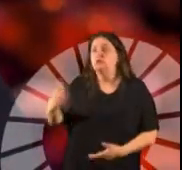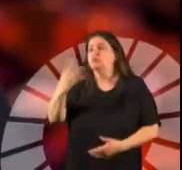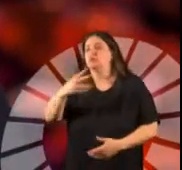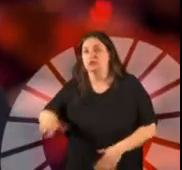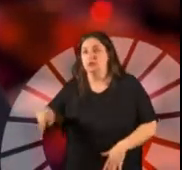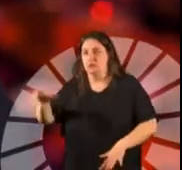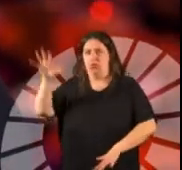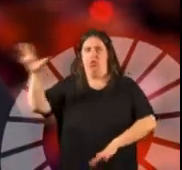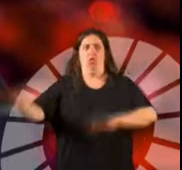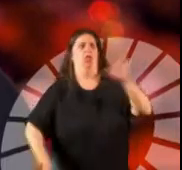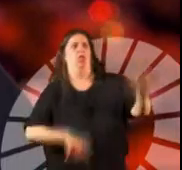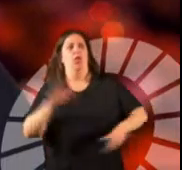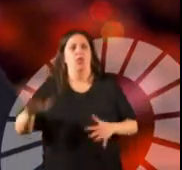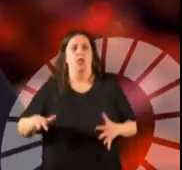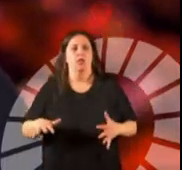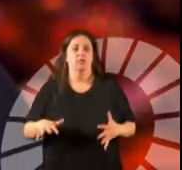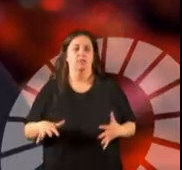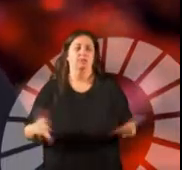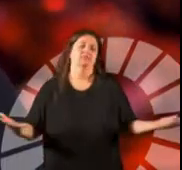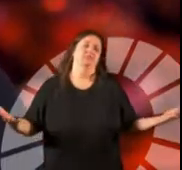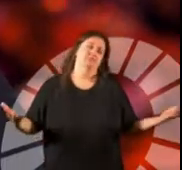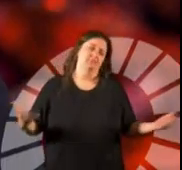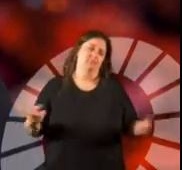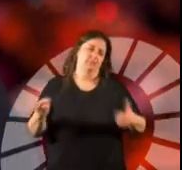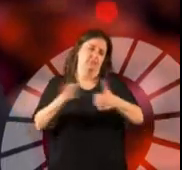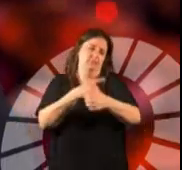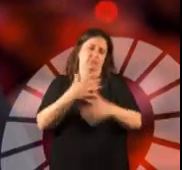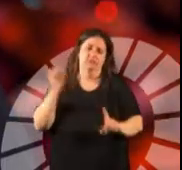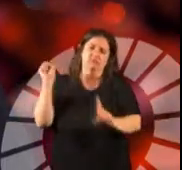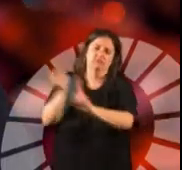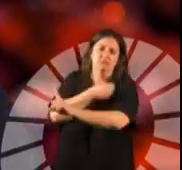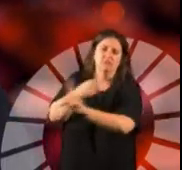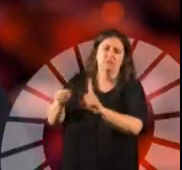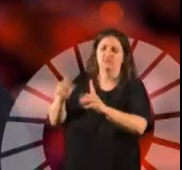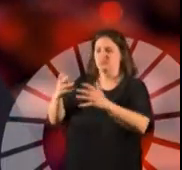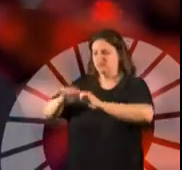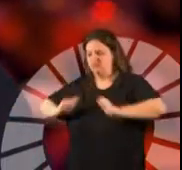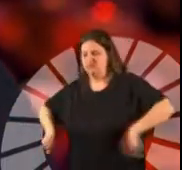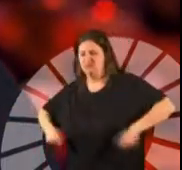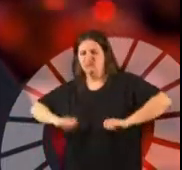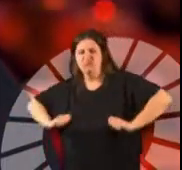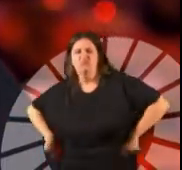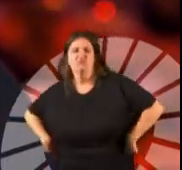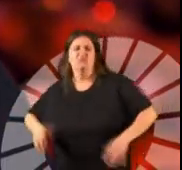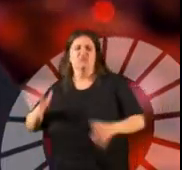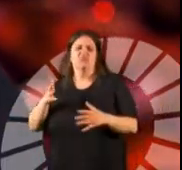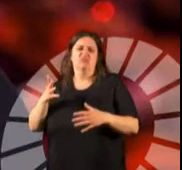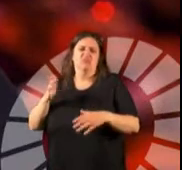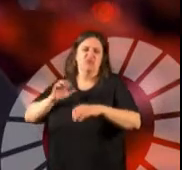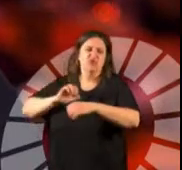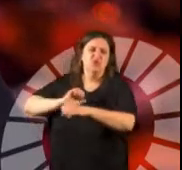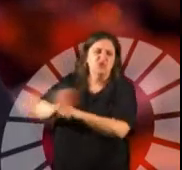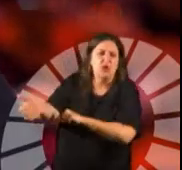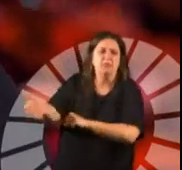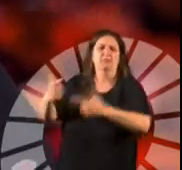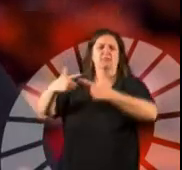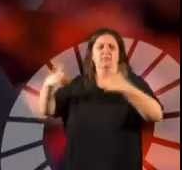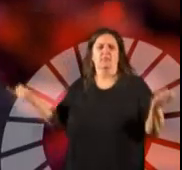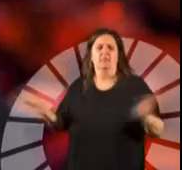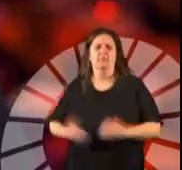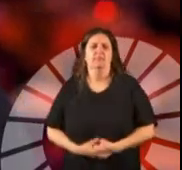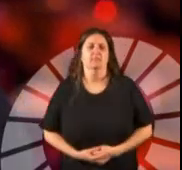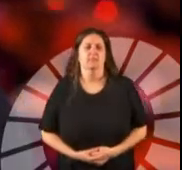an increase in violence, particularly sexual violence against women and children, an increase in the in